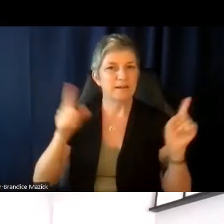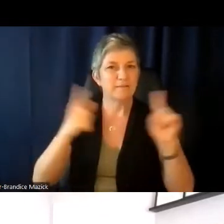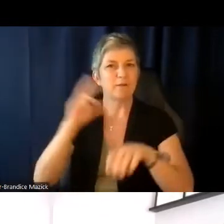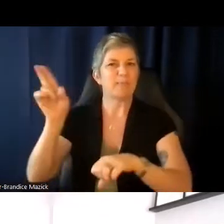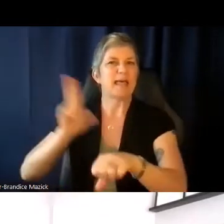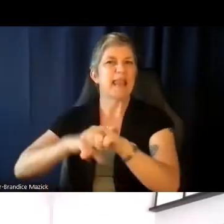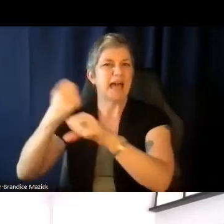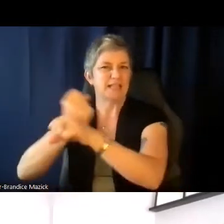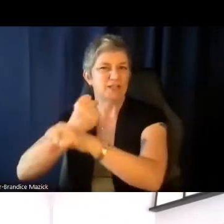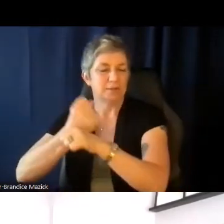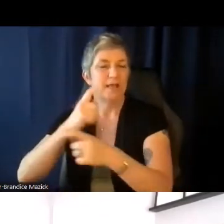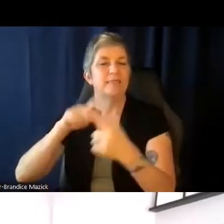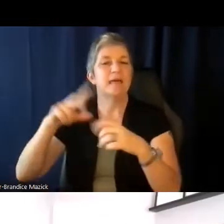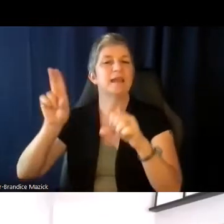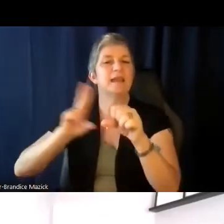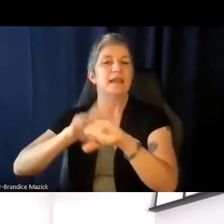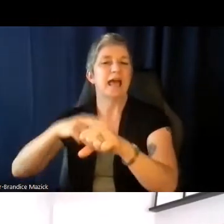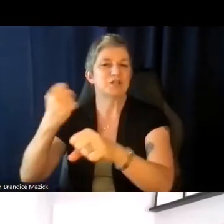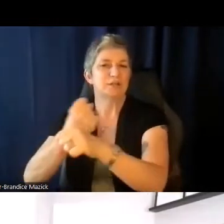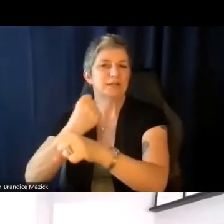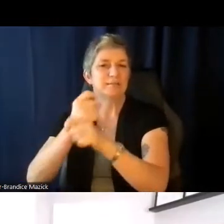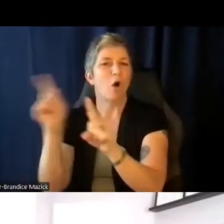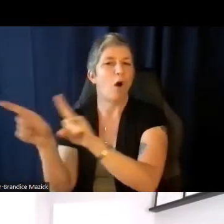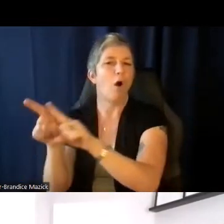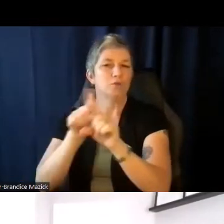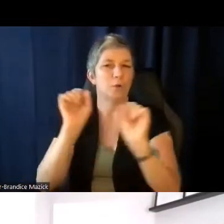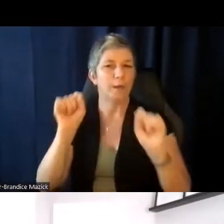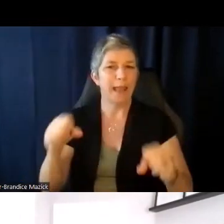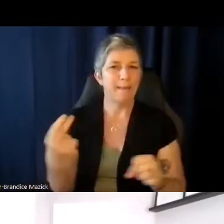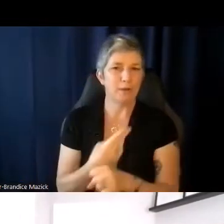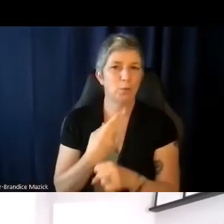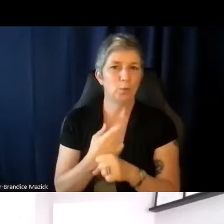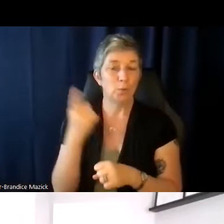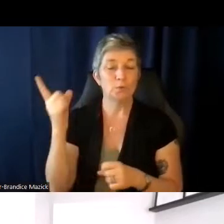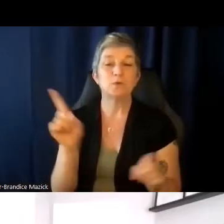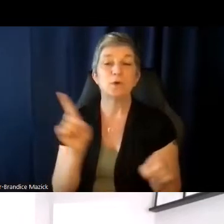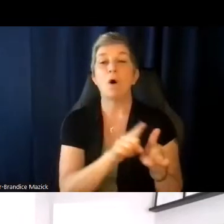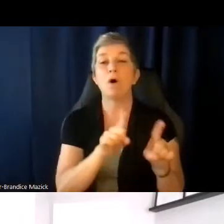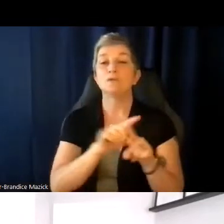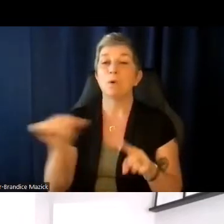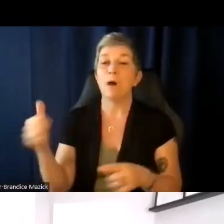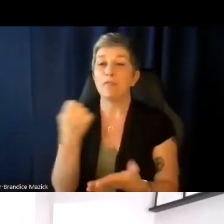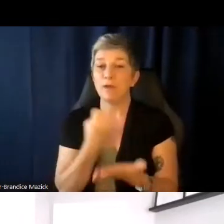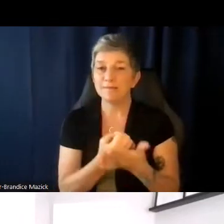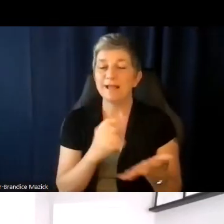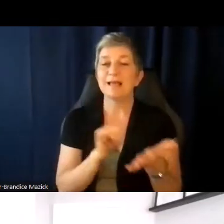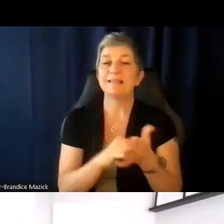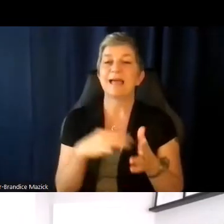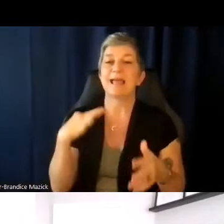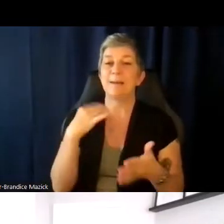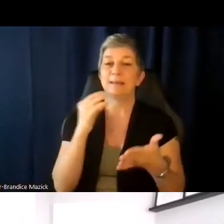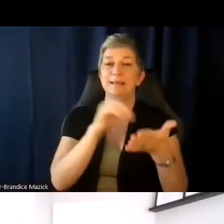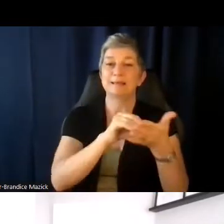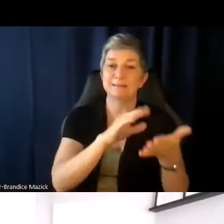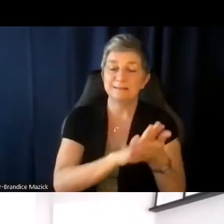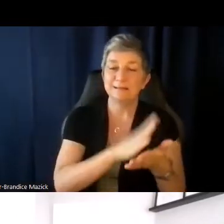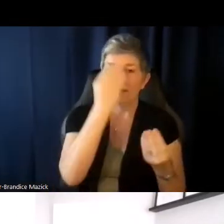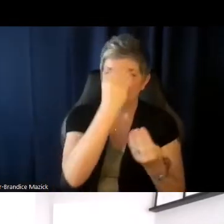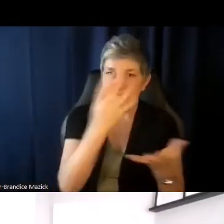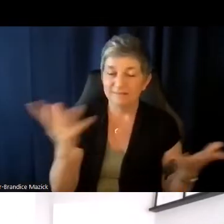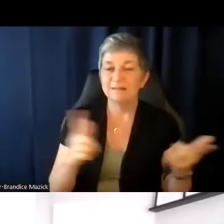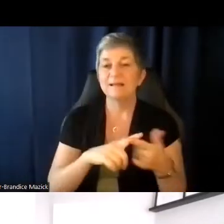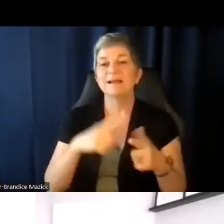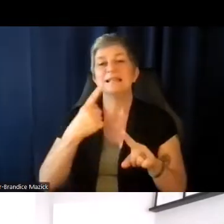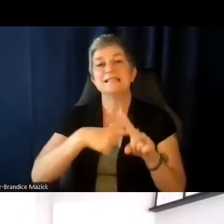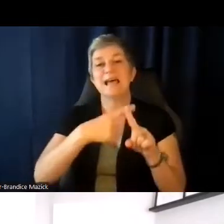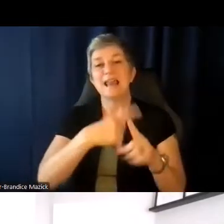statistics, then national statistics can also be used. Additional evidence such as applicant data, tenant files, census